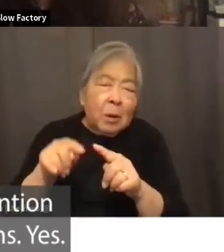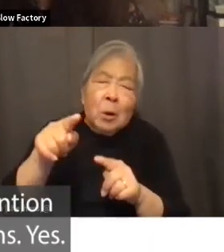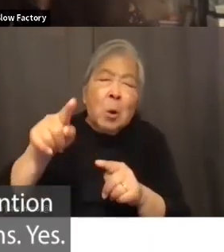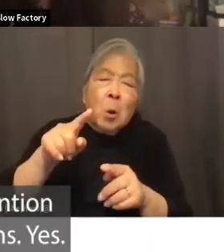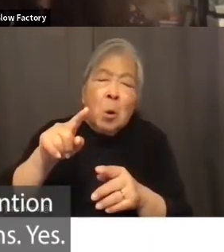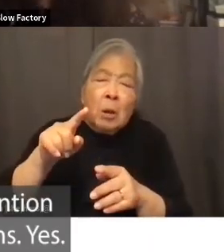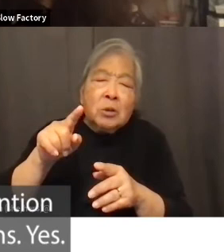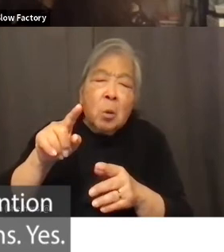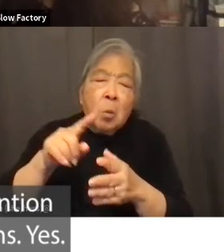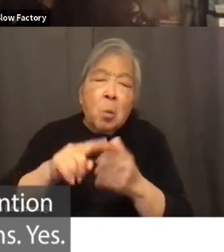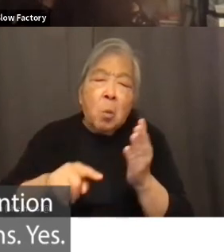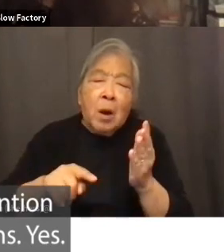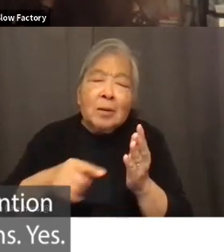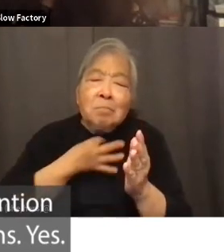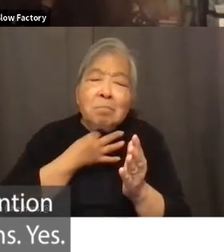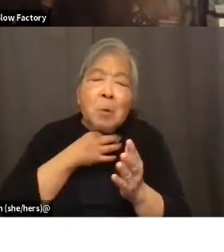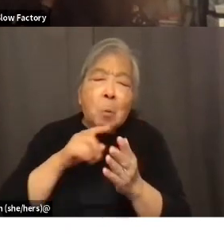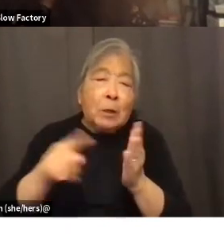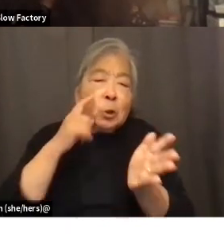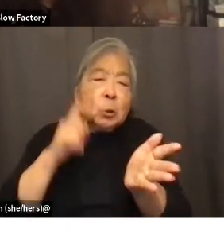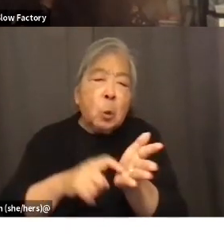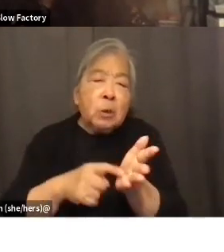from the questions. Yeah, it's